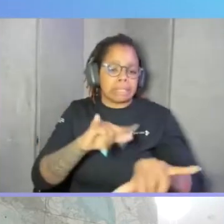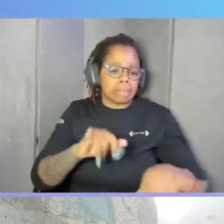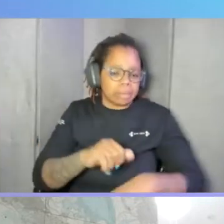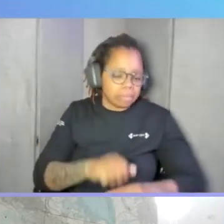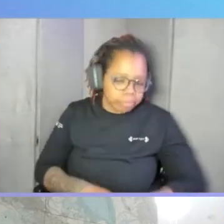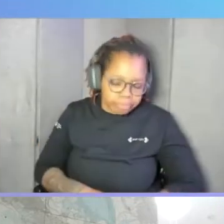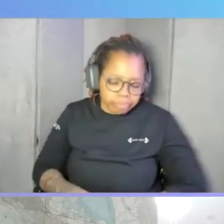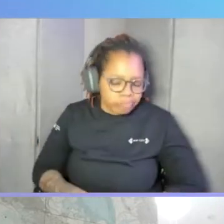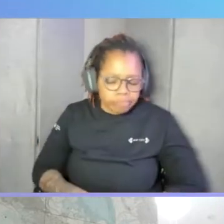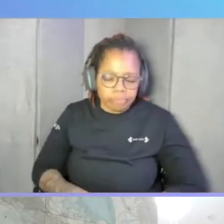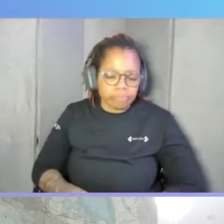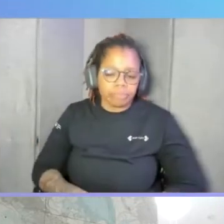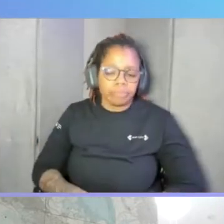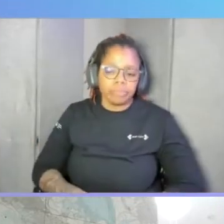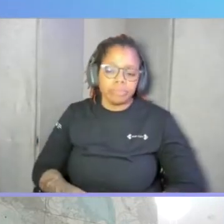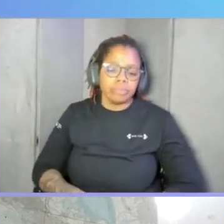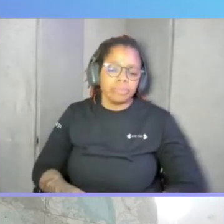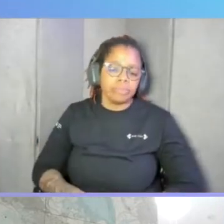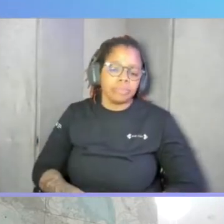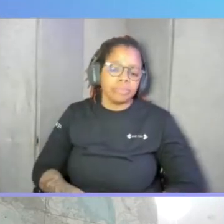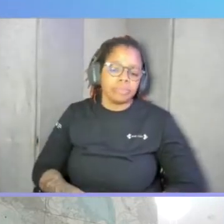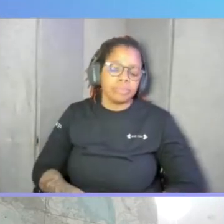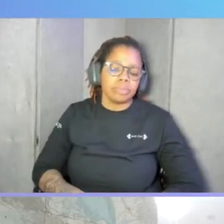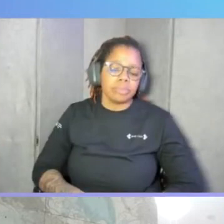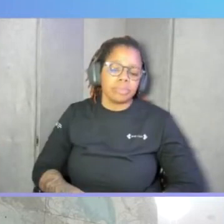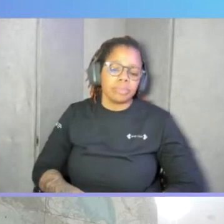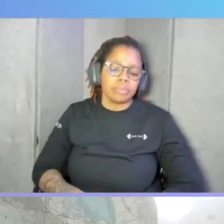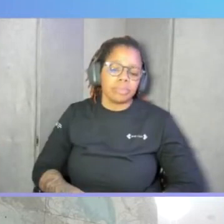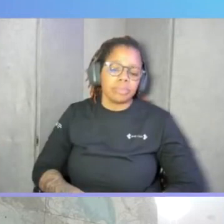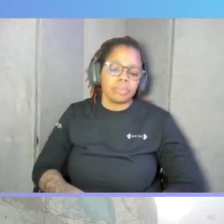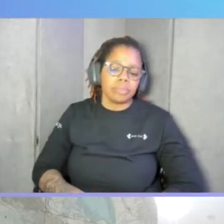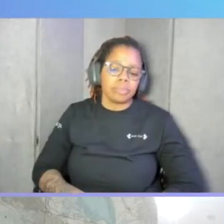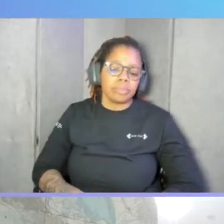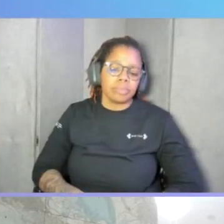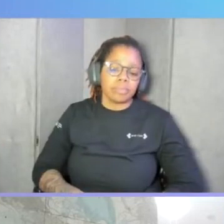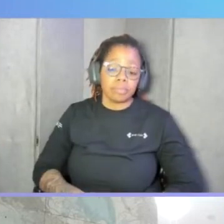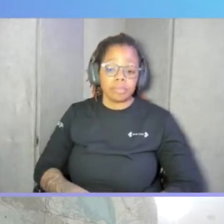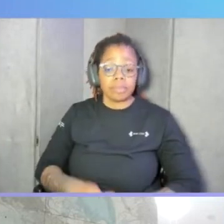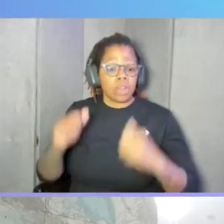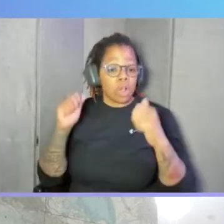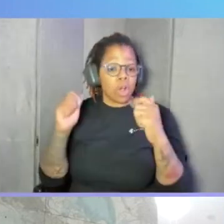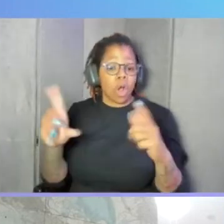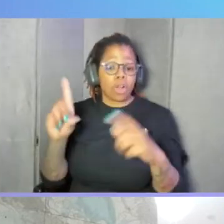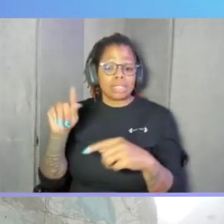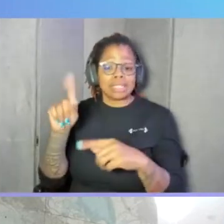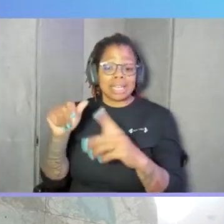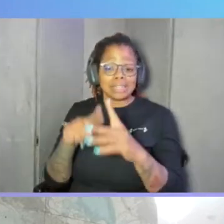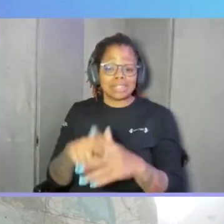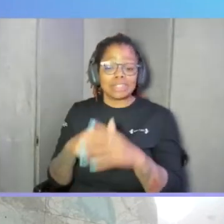order to use that data. Okay,